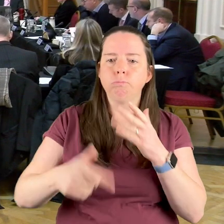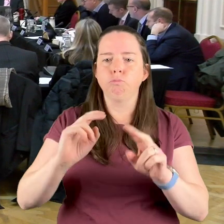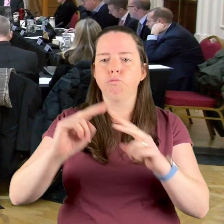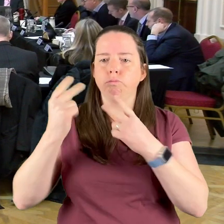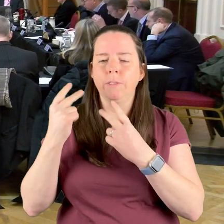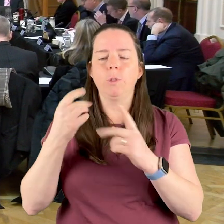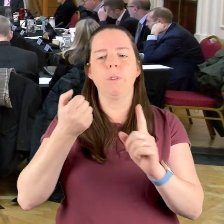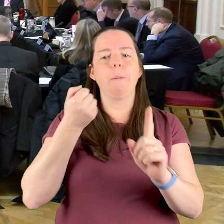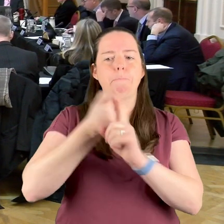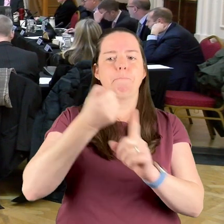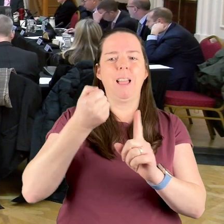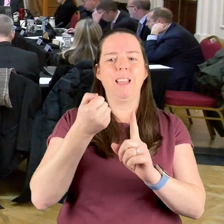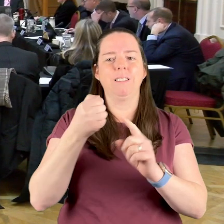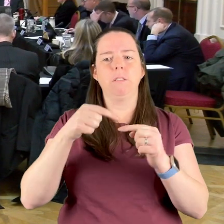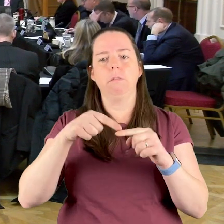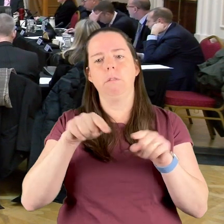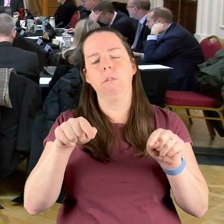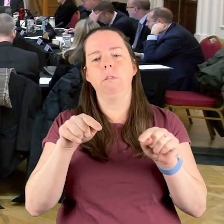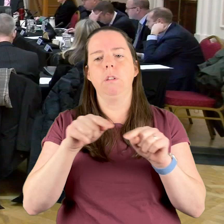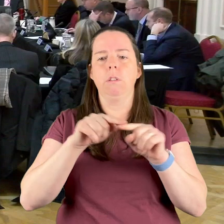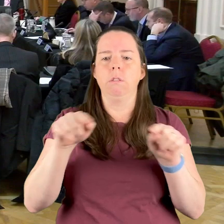see some further review